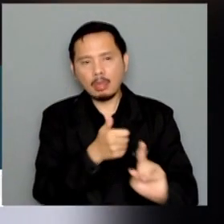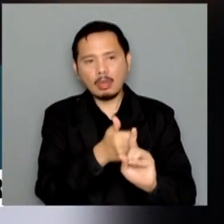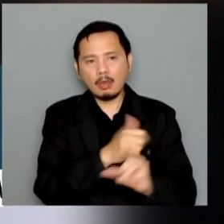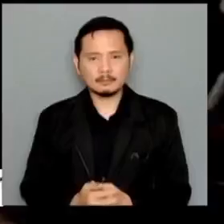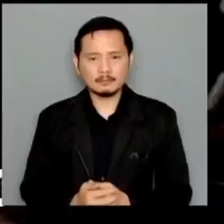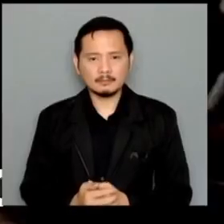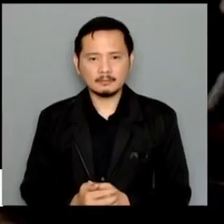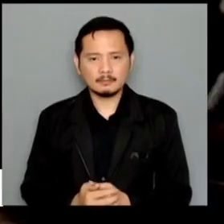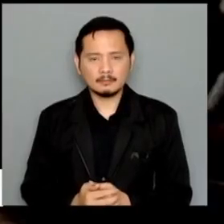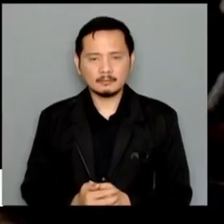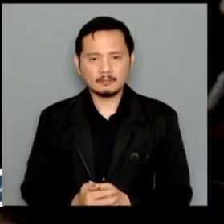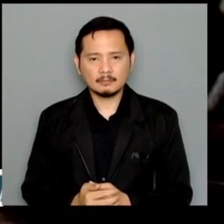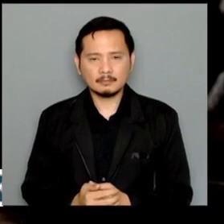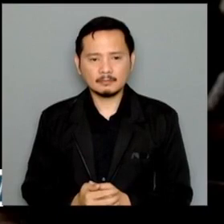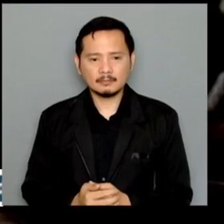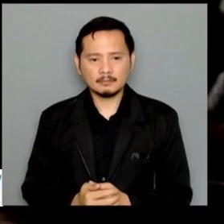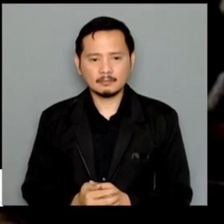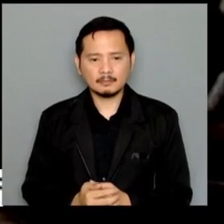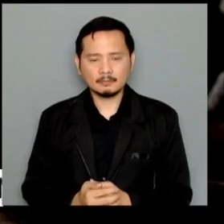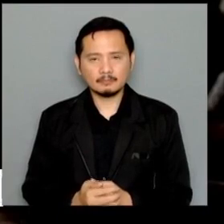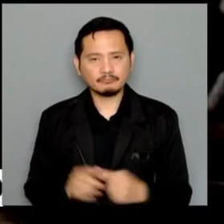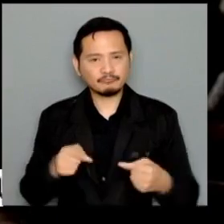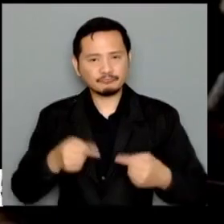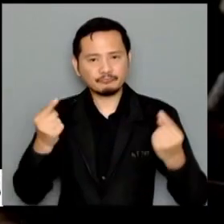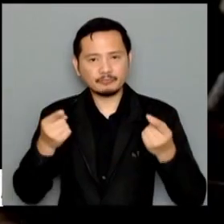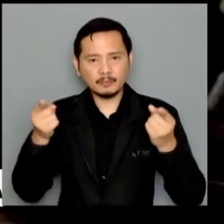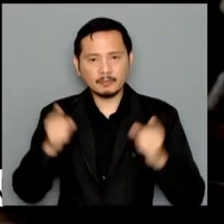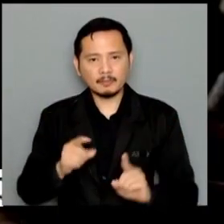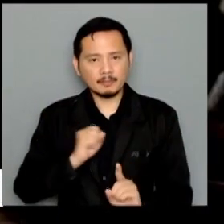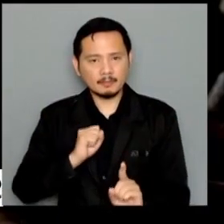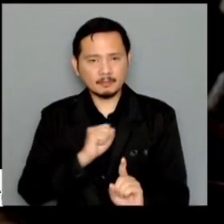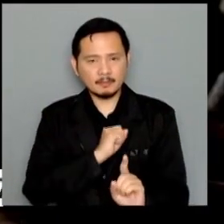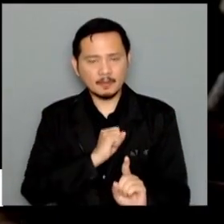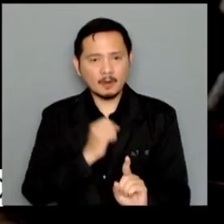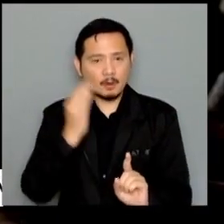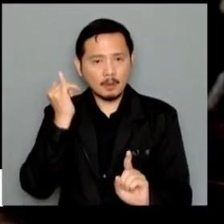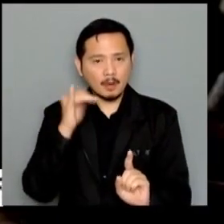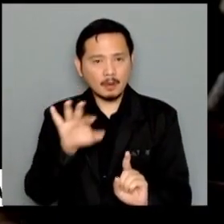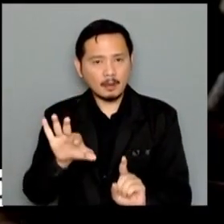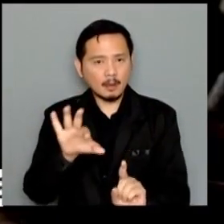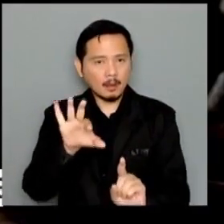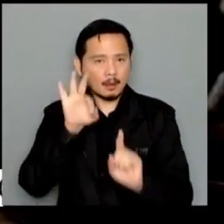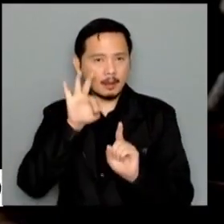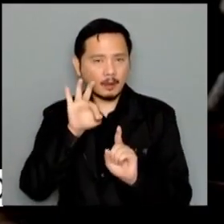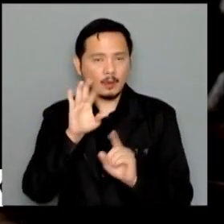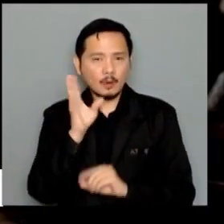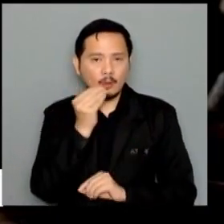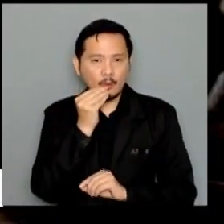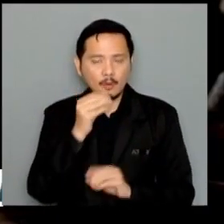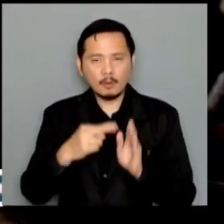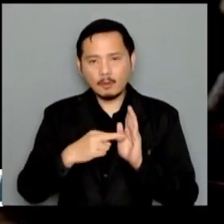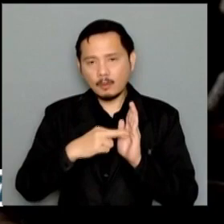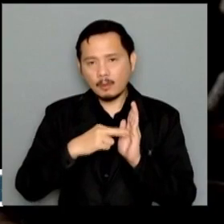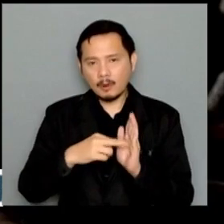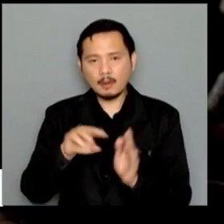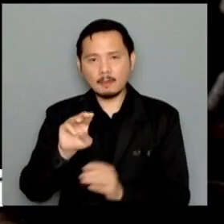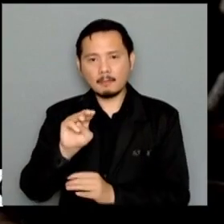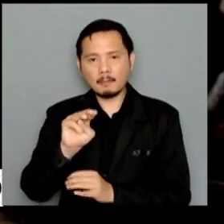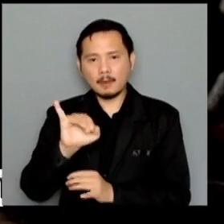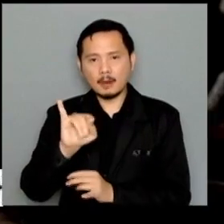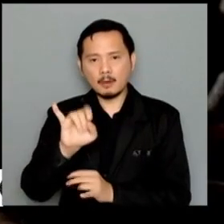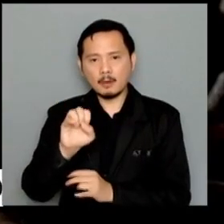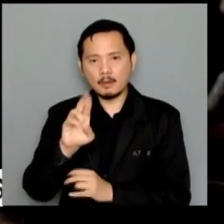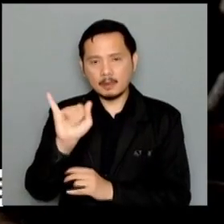organizations. A conflict erupts in the Philippine Senate over the selection of who will represent the upper chamber's minority in the Commission